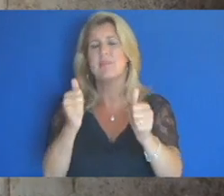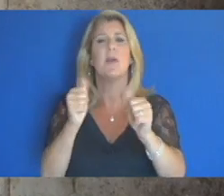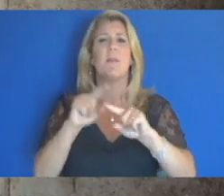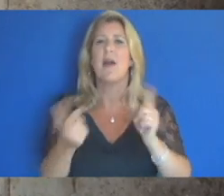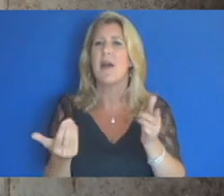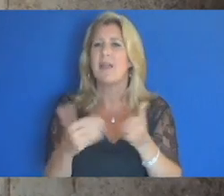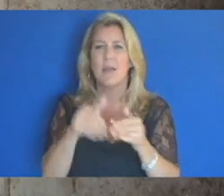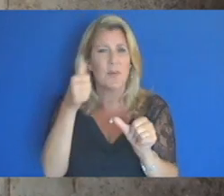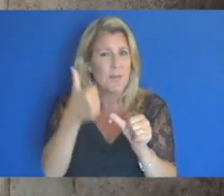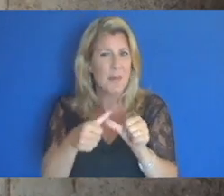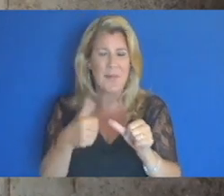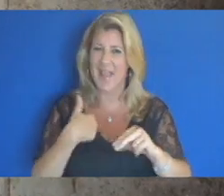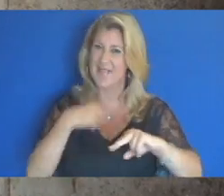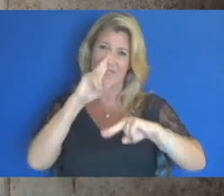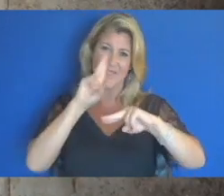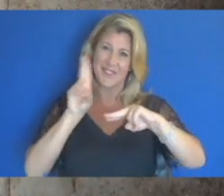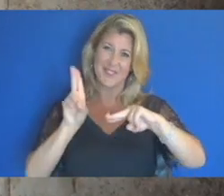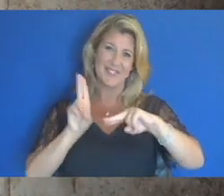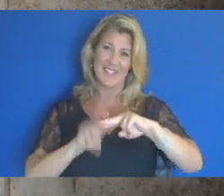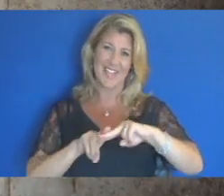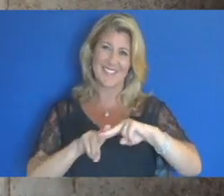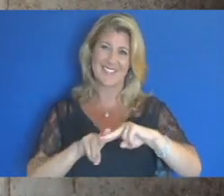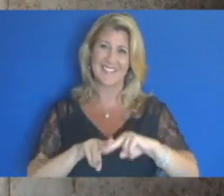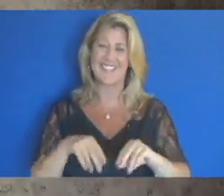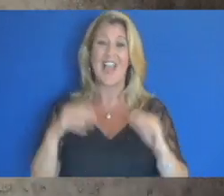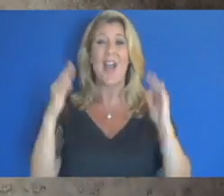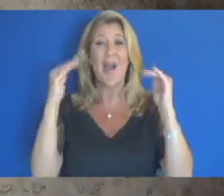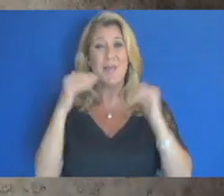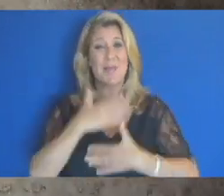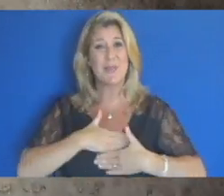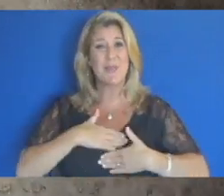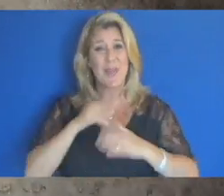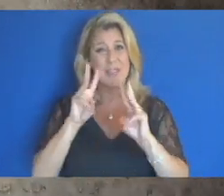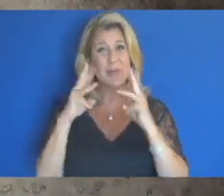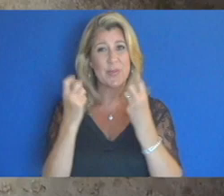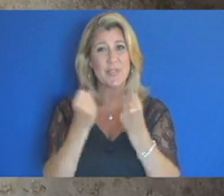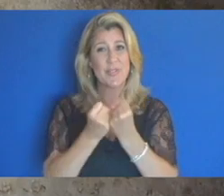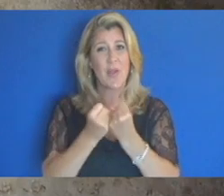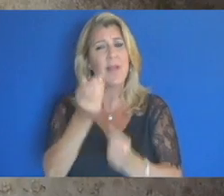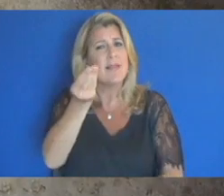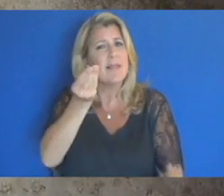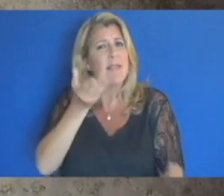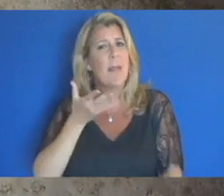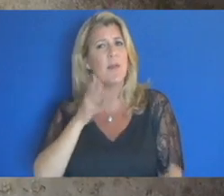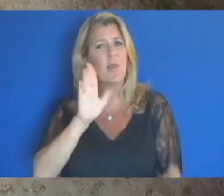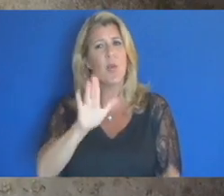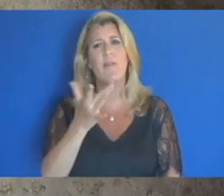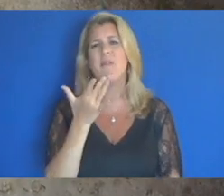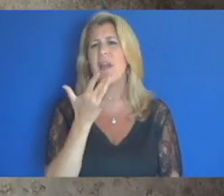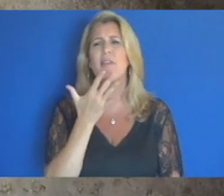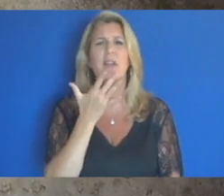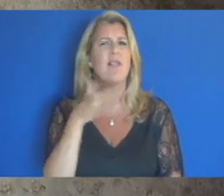you want, but remember just to have fun. I really hope you enjoyed this workshop. Let me know